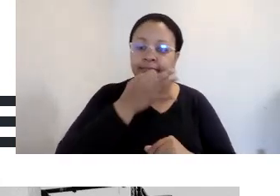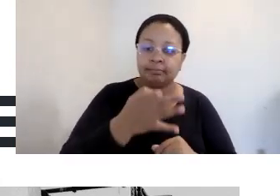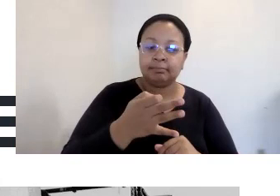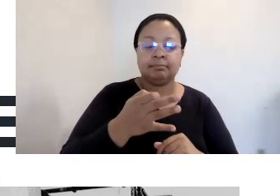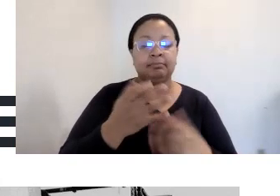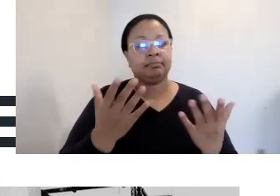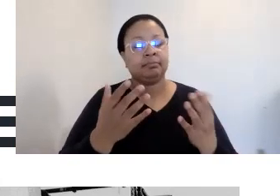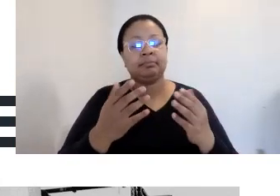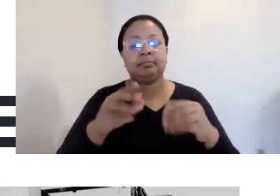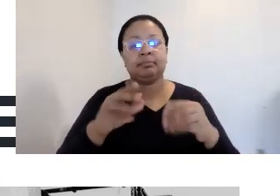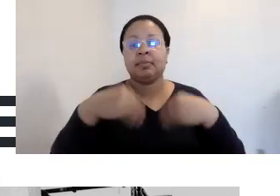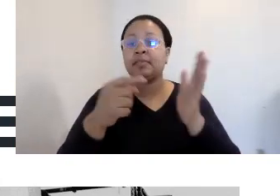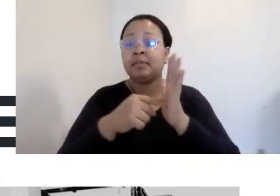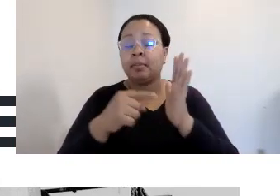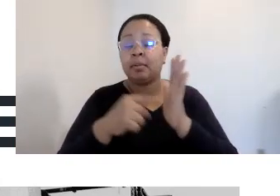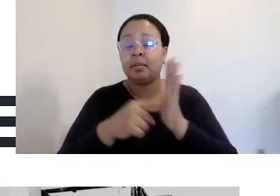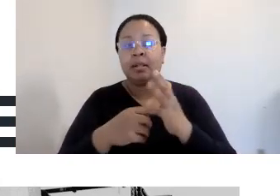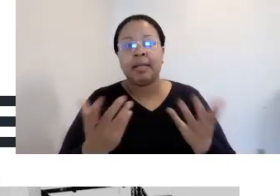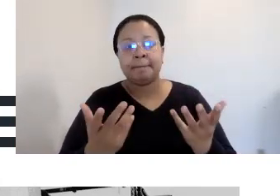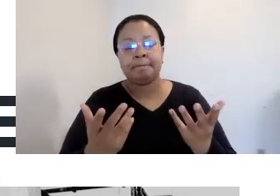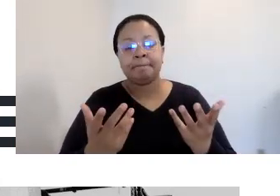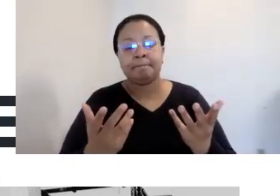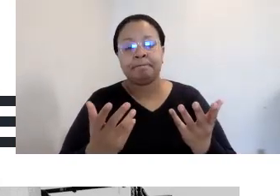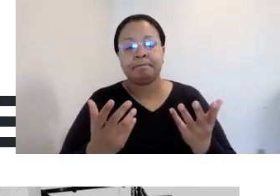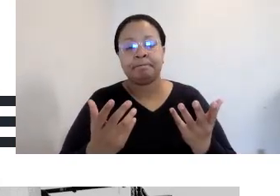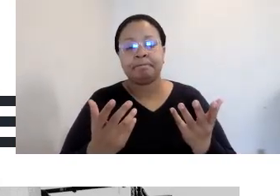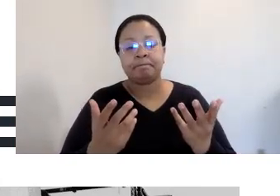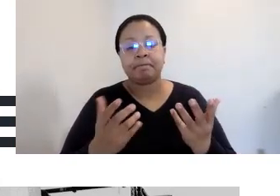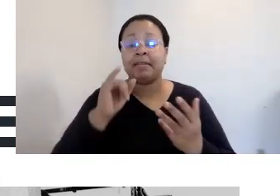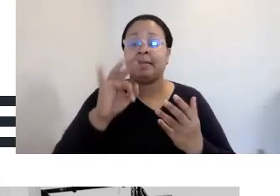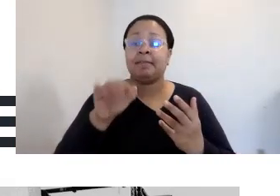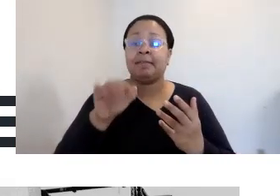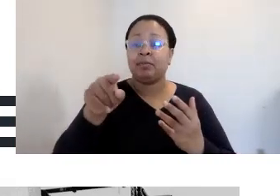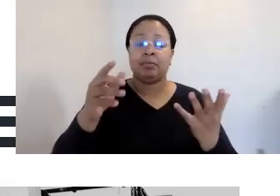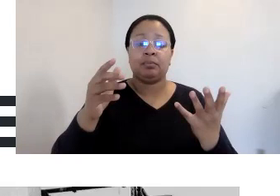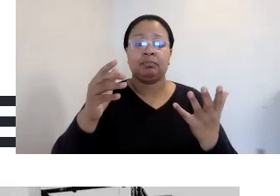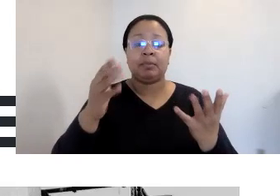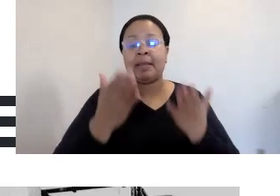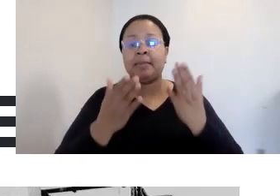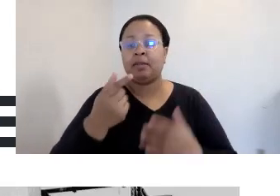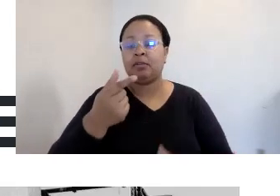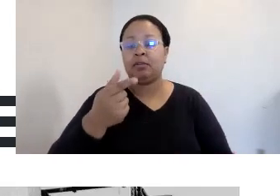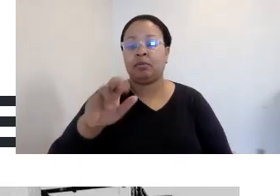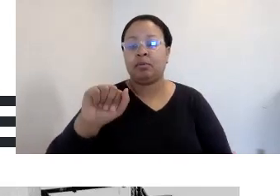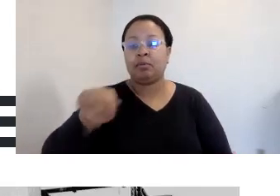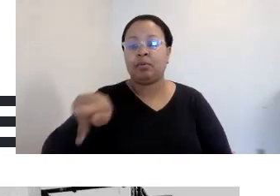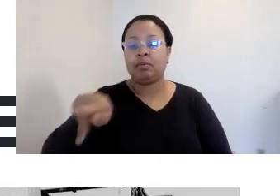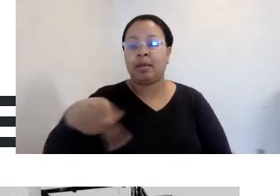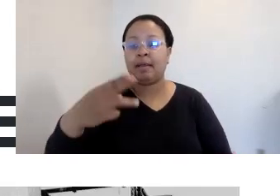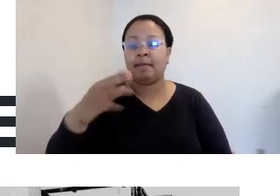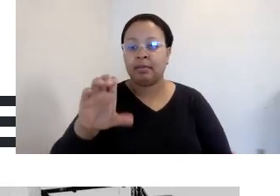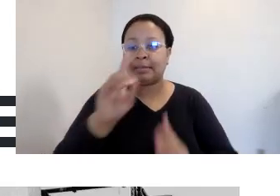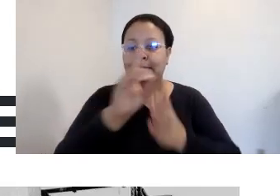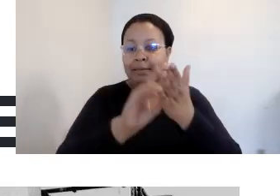For example, you could, if you had expertise in graphic design, you could create